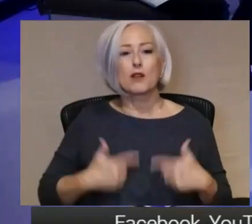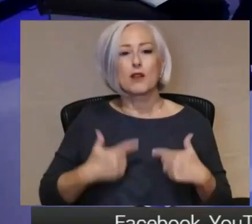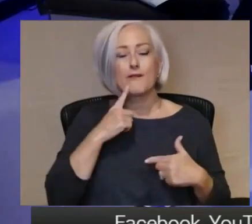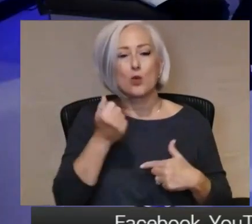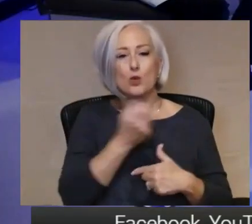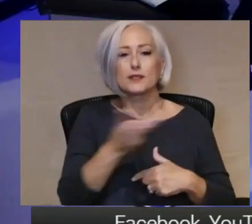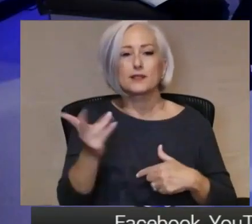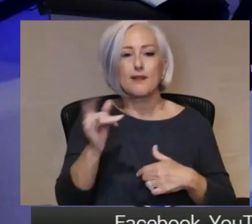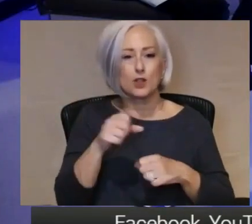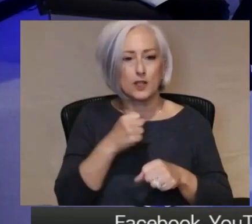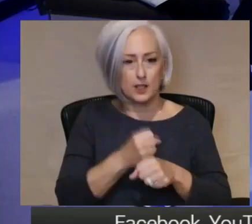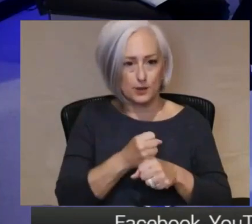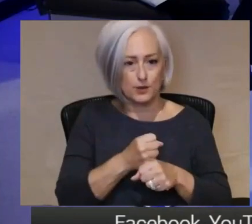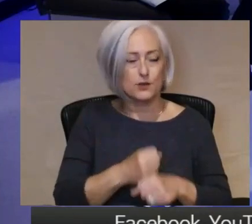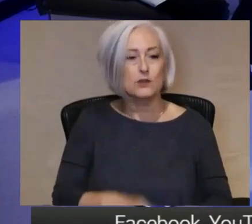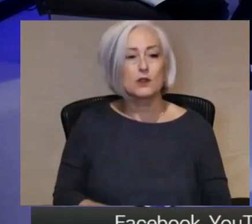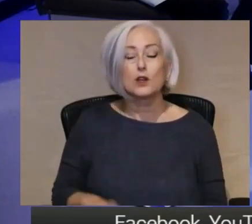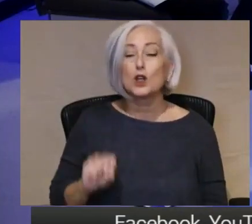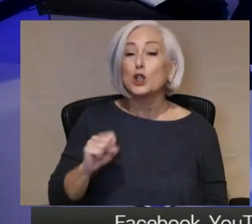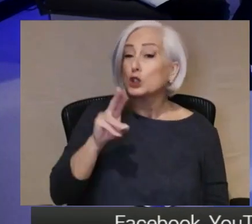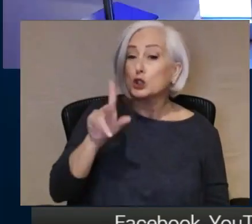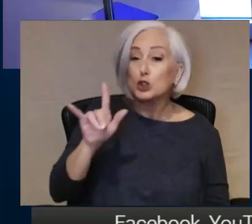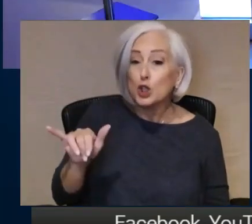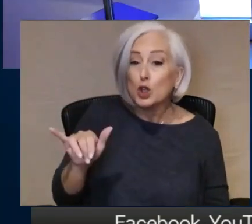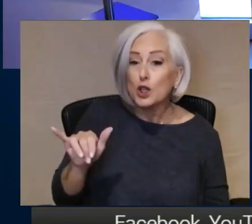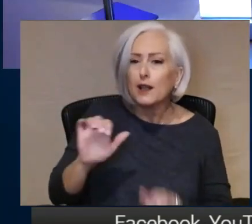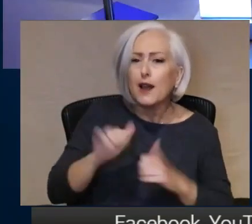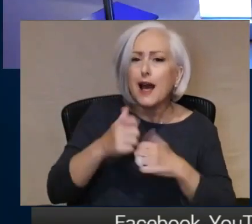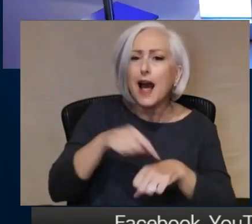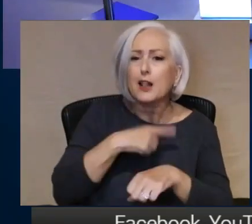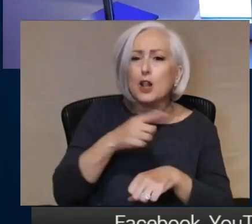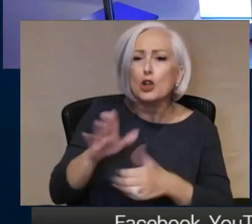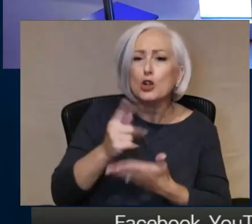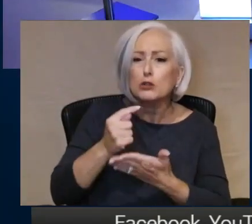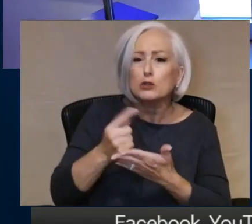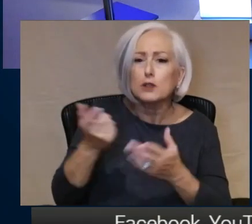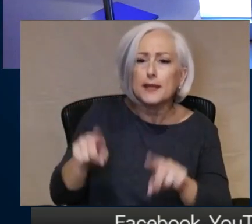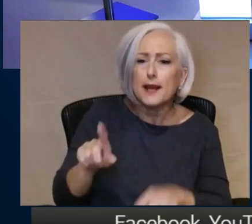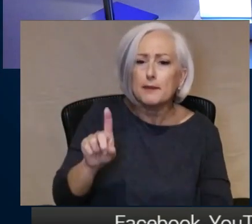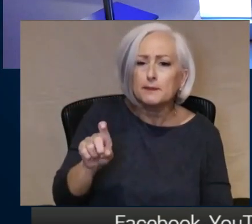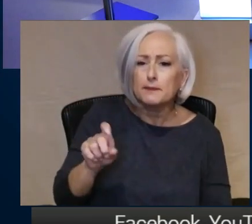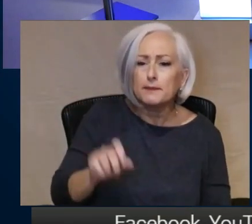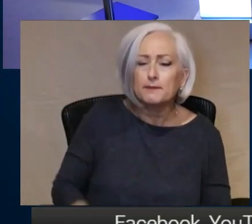So Shirley, is yours been, how long ago did you have your treatment?